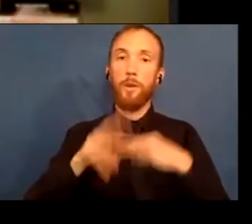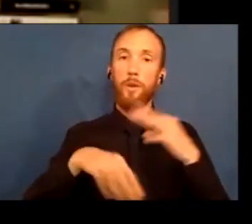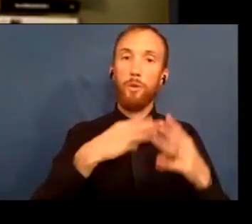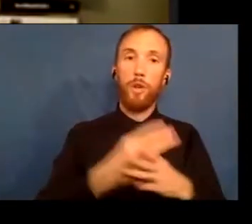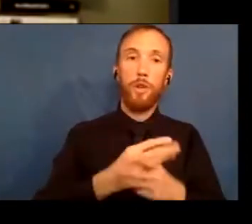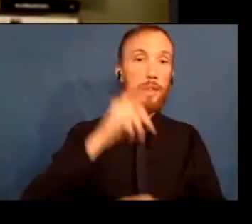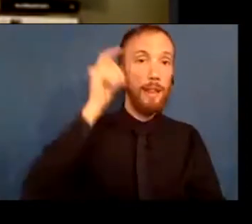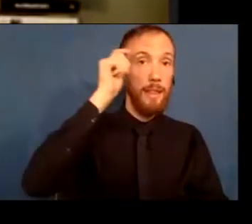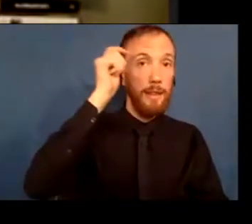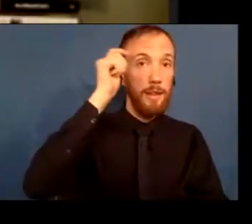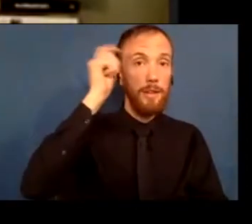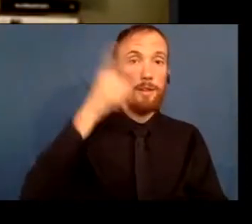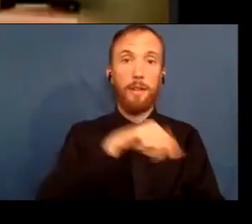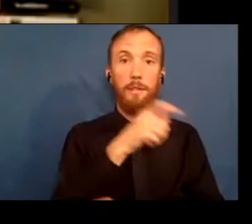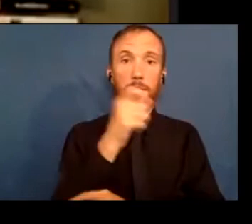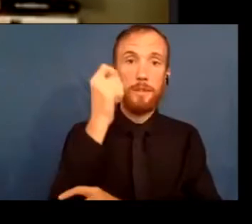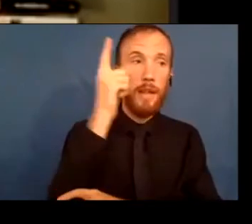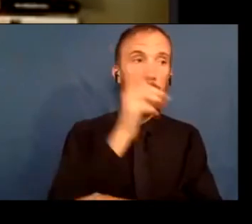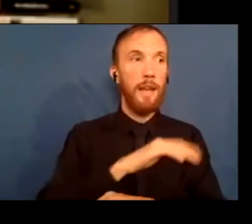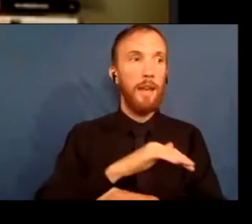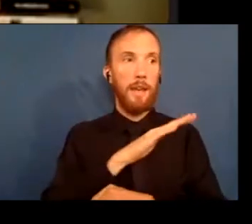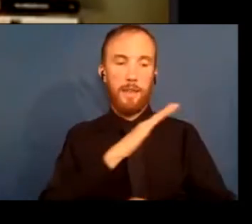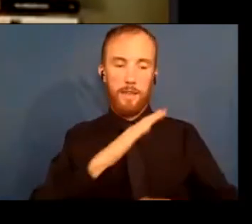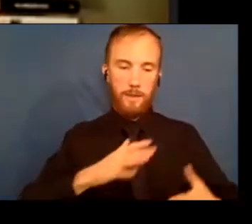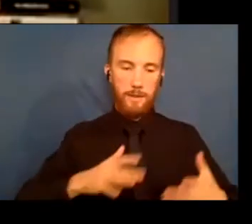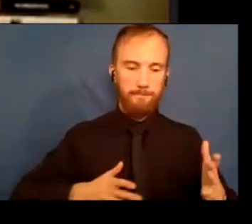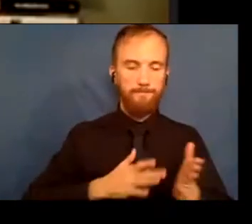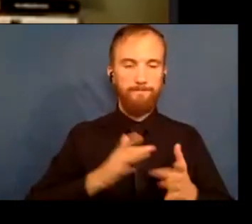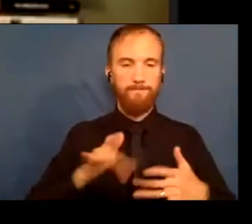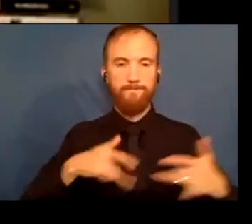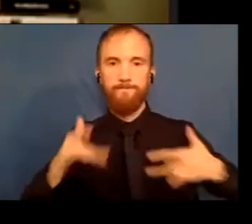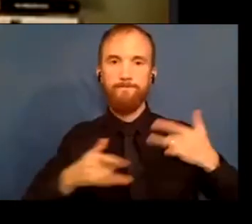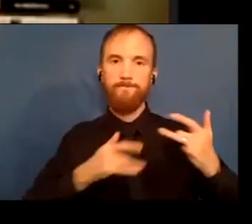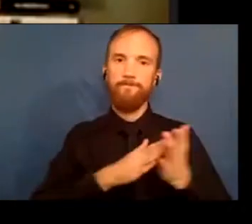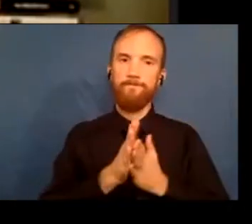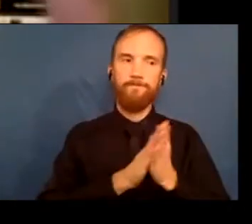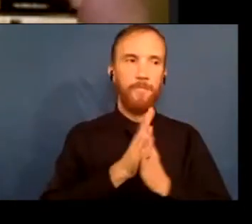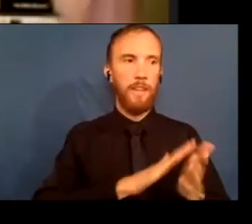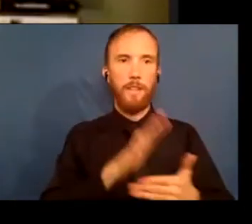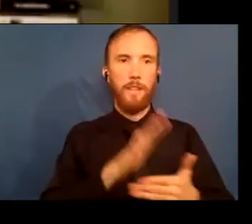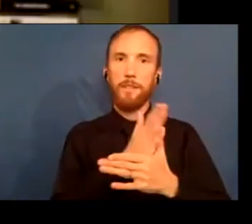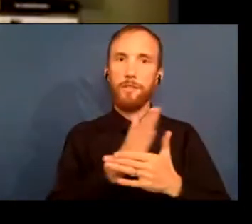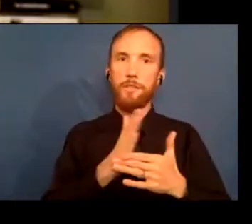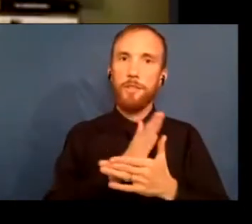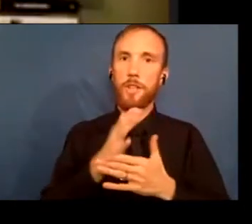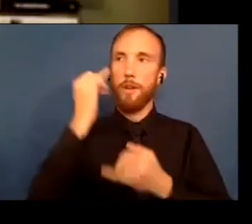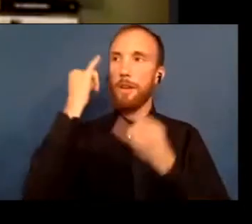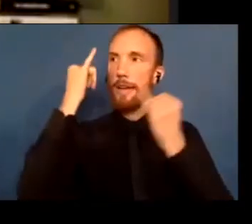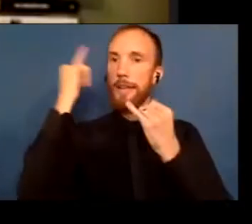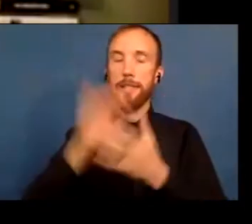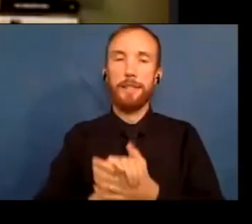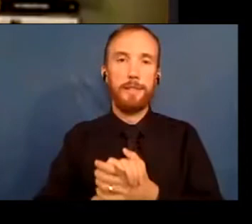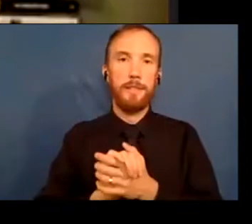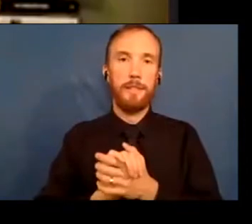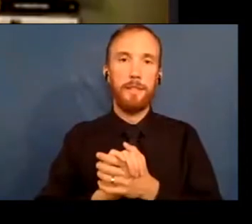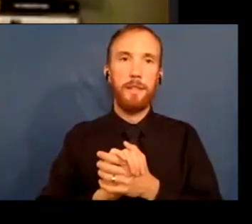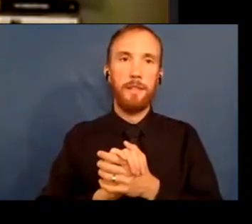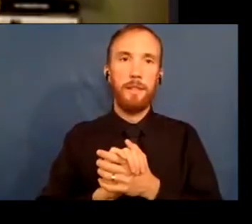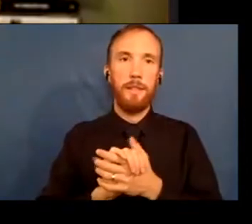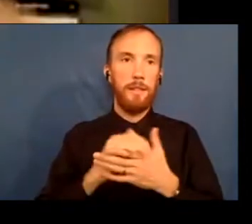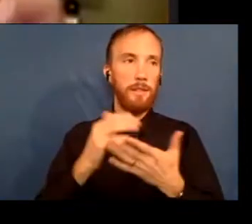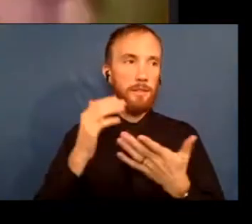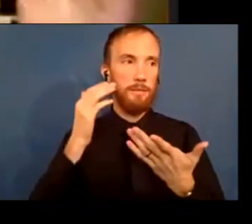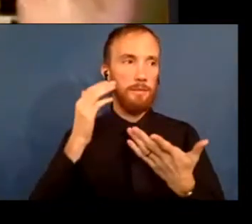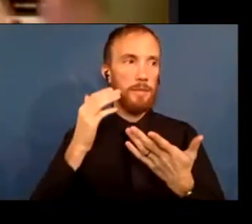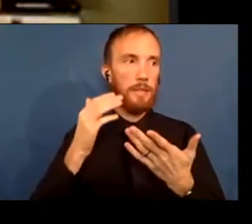their charisma, their ability to communicate these ideas within their class. The bourgeoisie has its organic